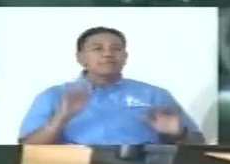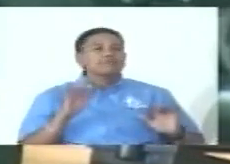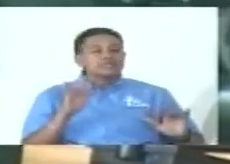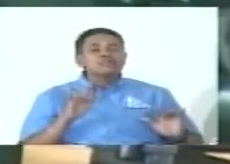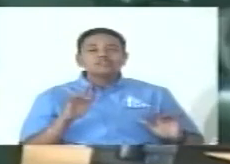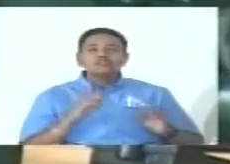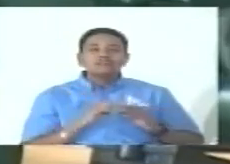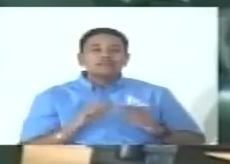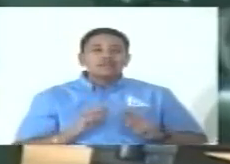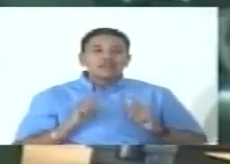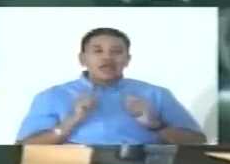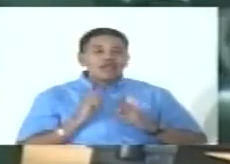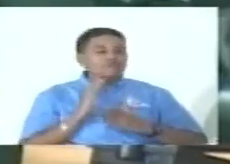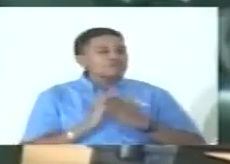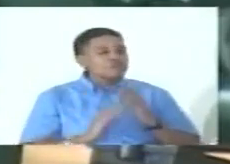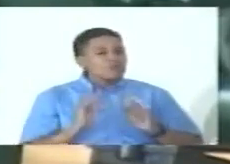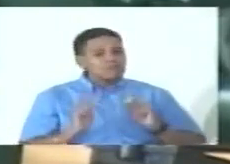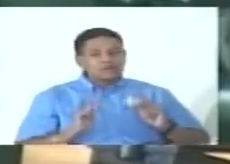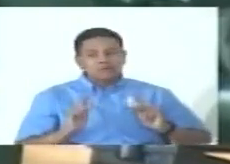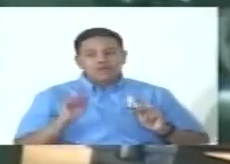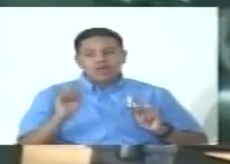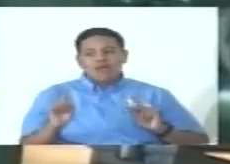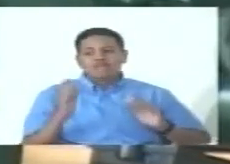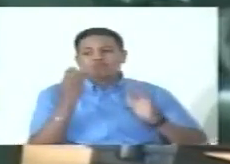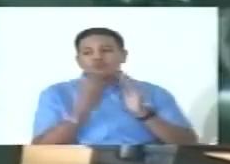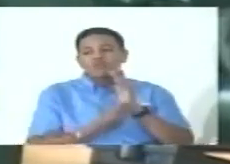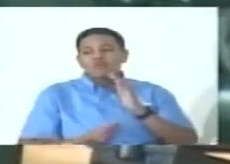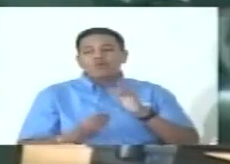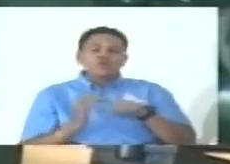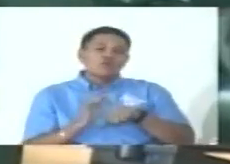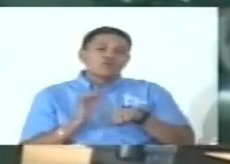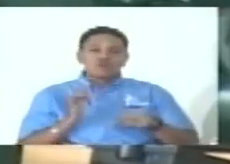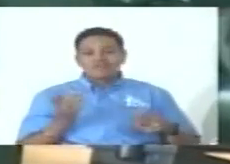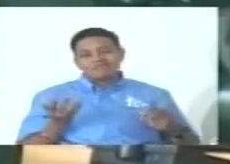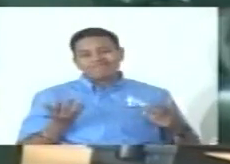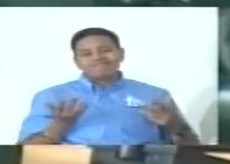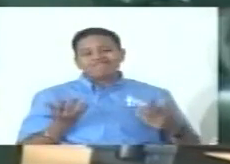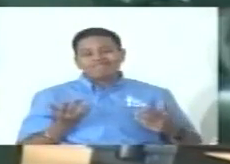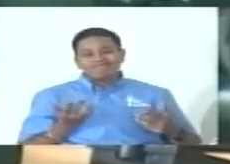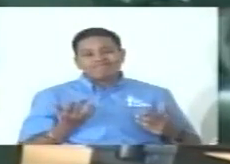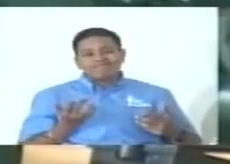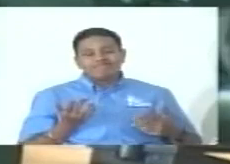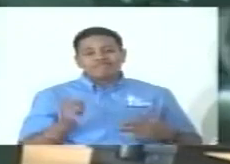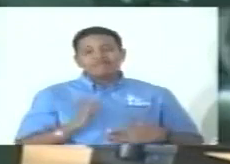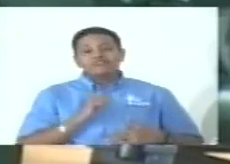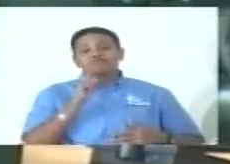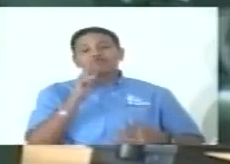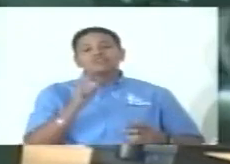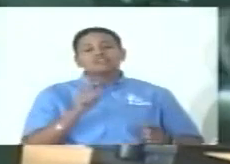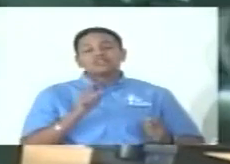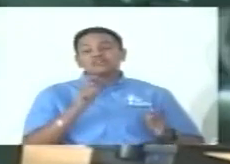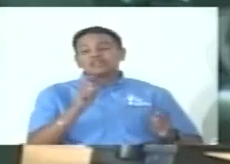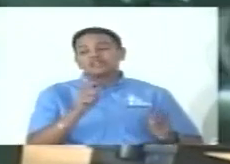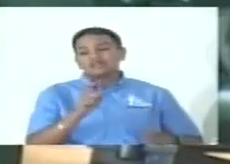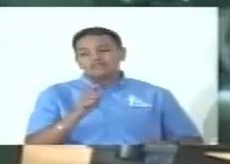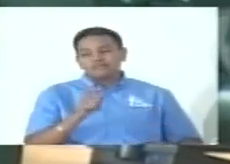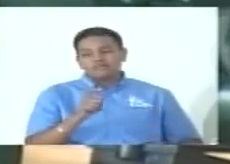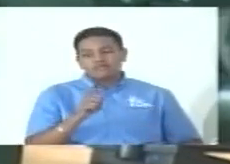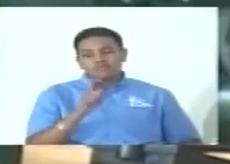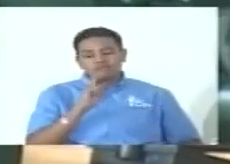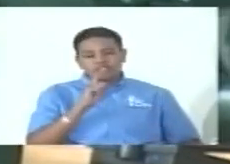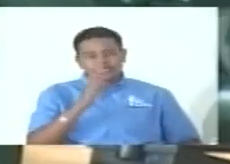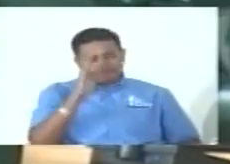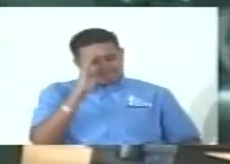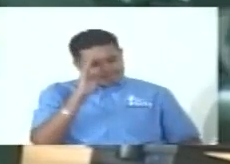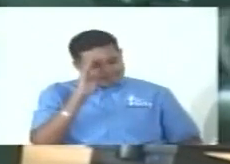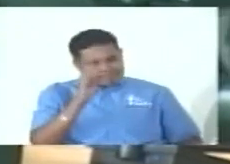that some people have to go so soon. I extend toast to Shahine